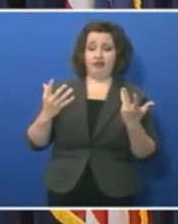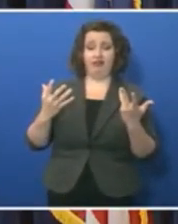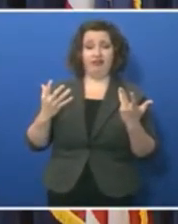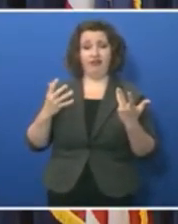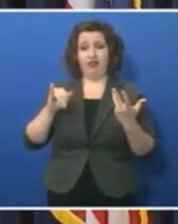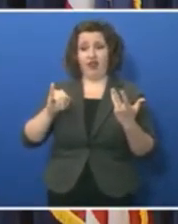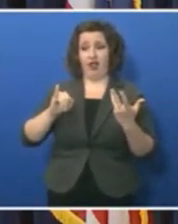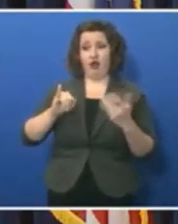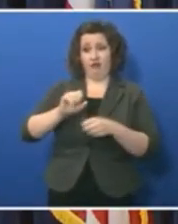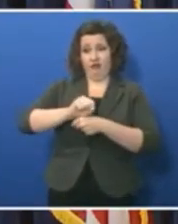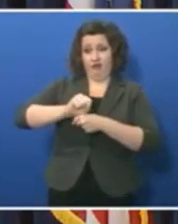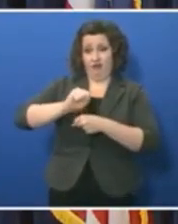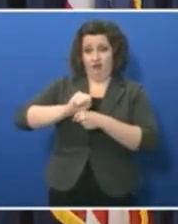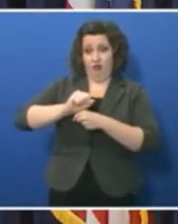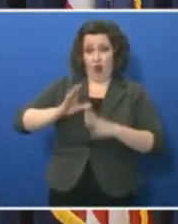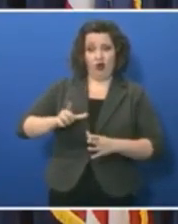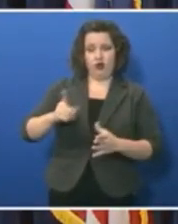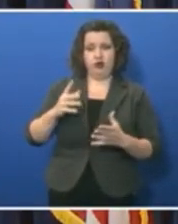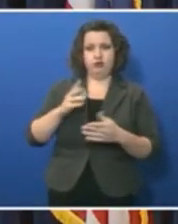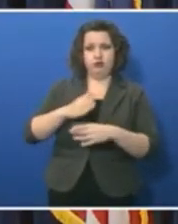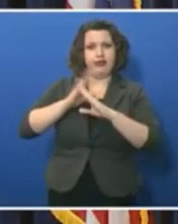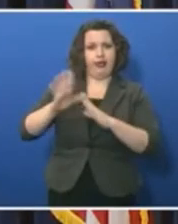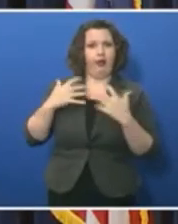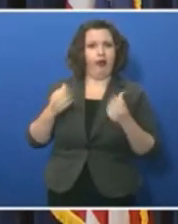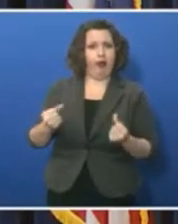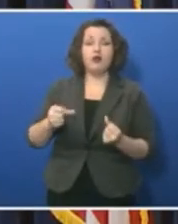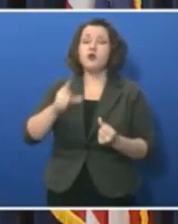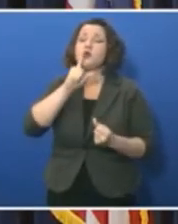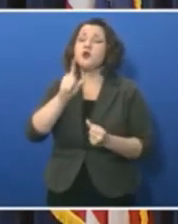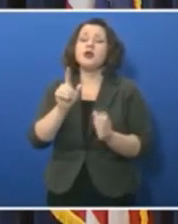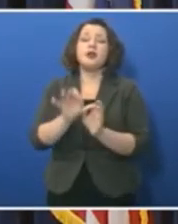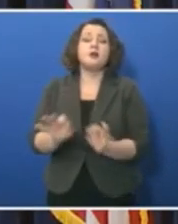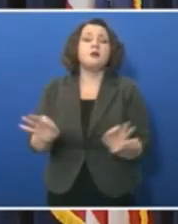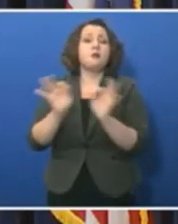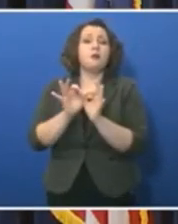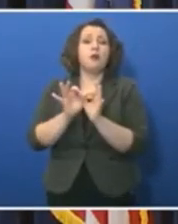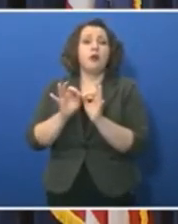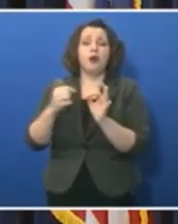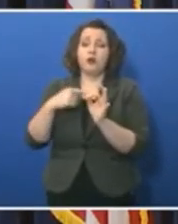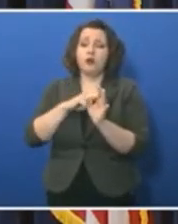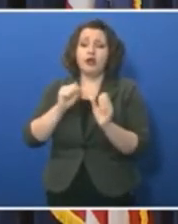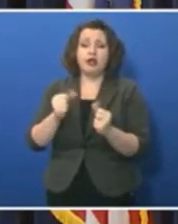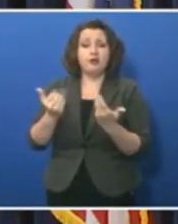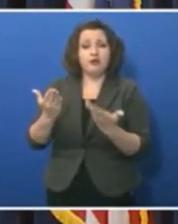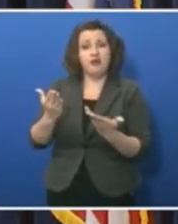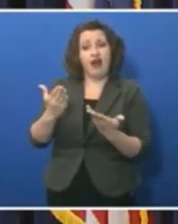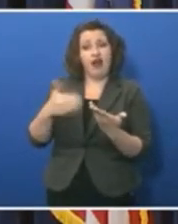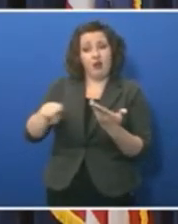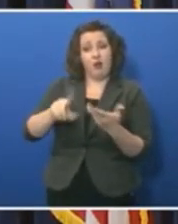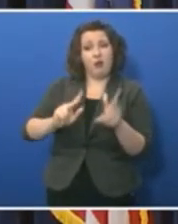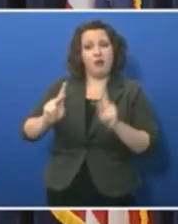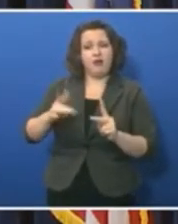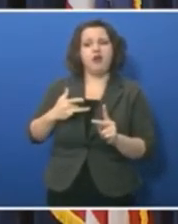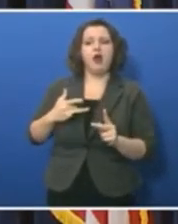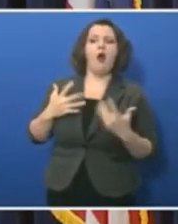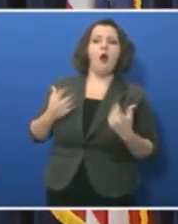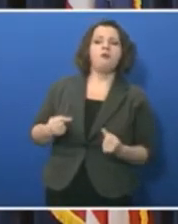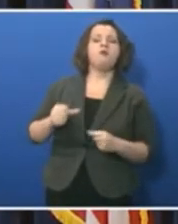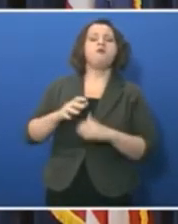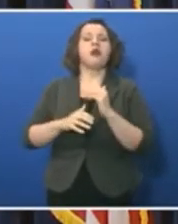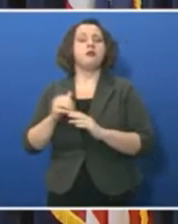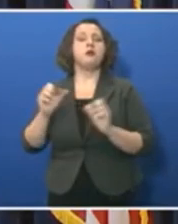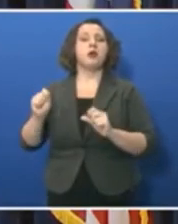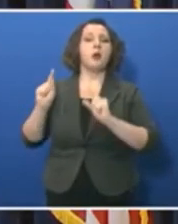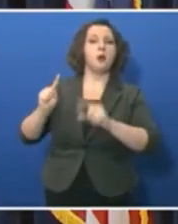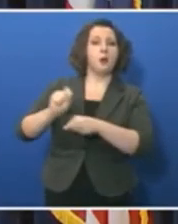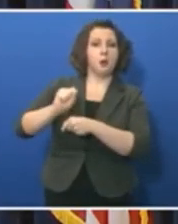their employees. And it's been really instrumental in us being able to provide employees the confidence that they expect and need when